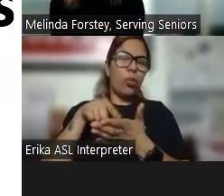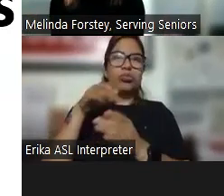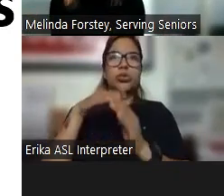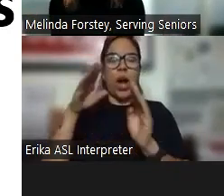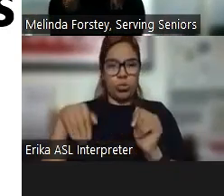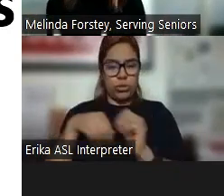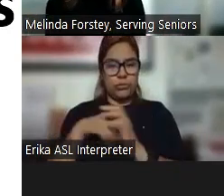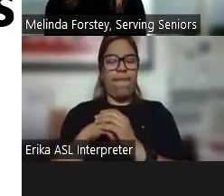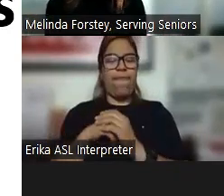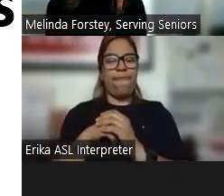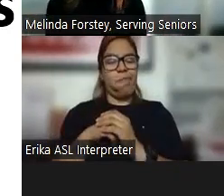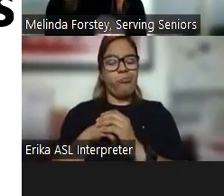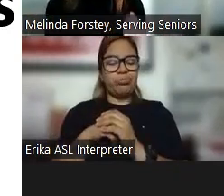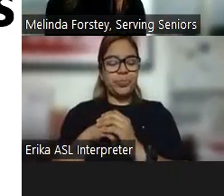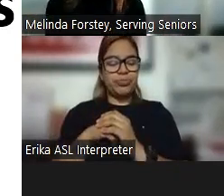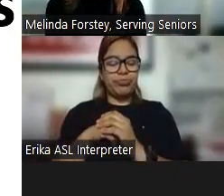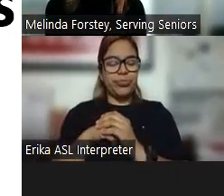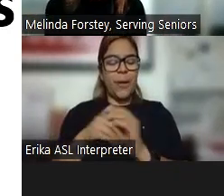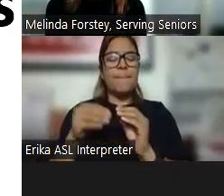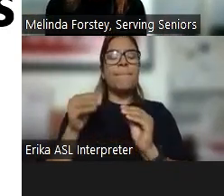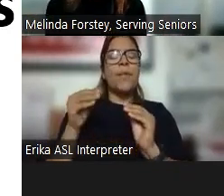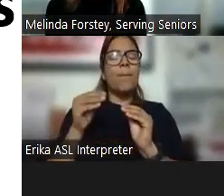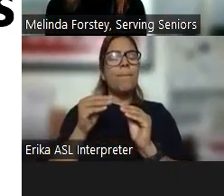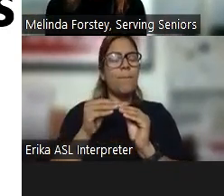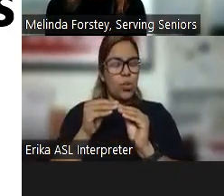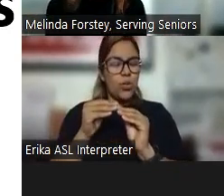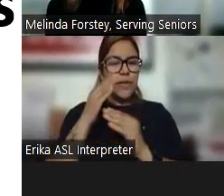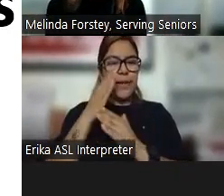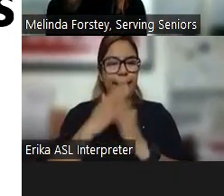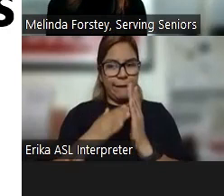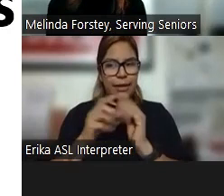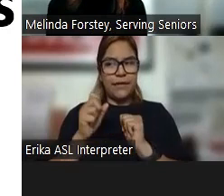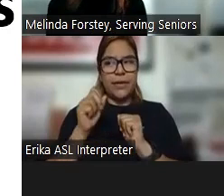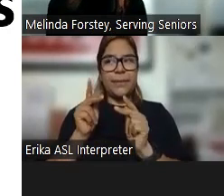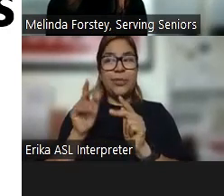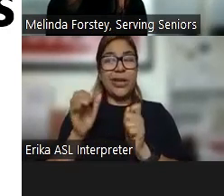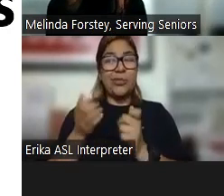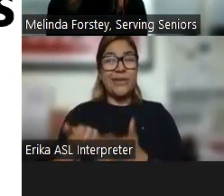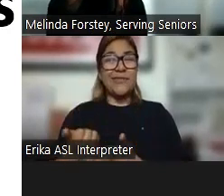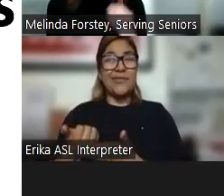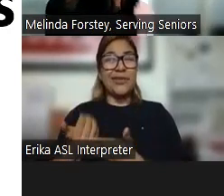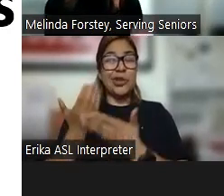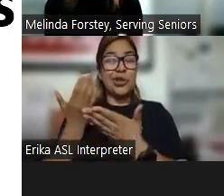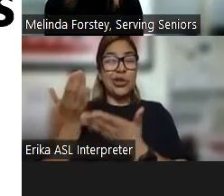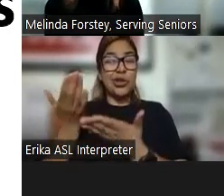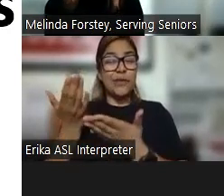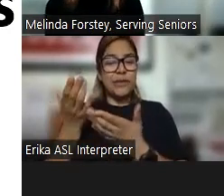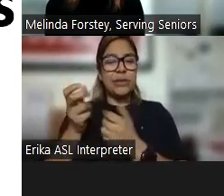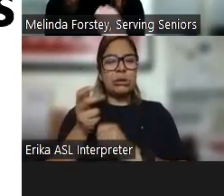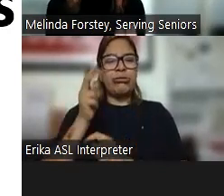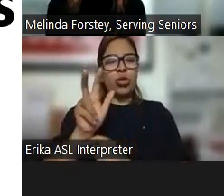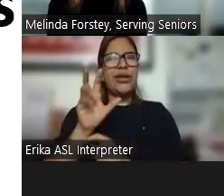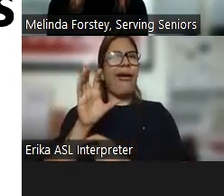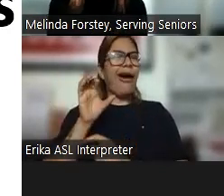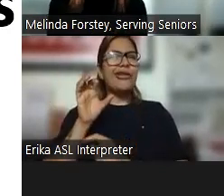findings also was that more than half of the older adults that we surveyed shared they needed only $300